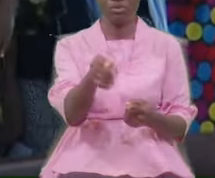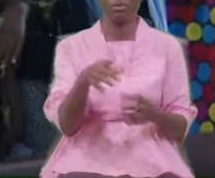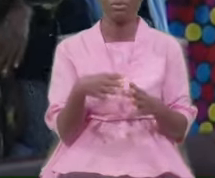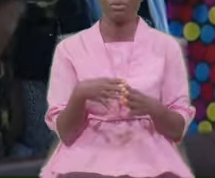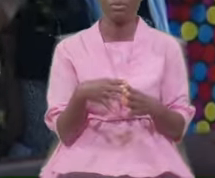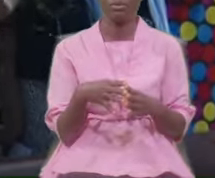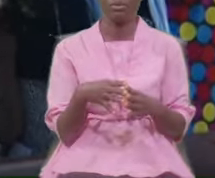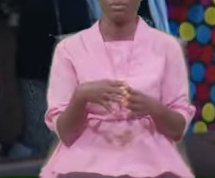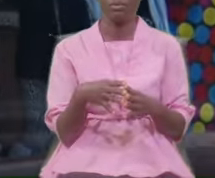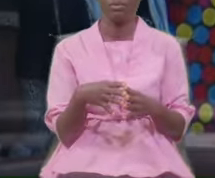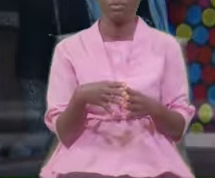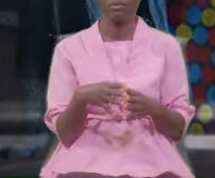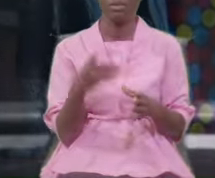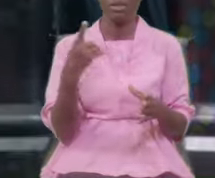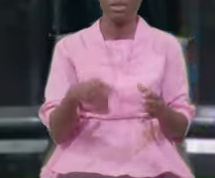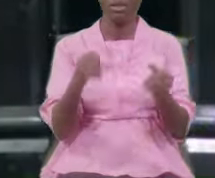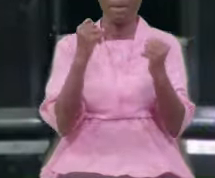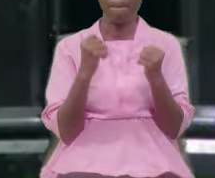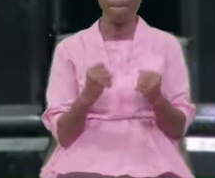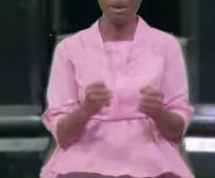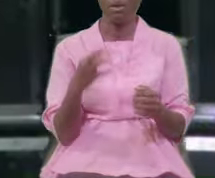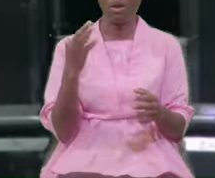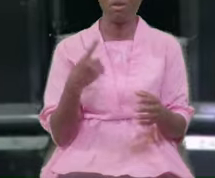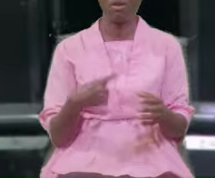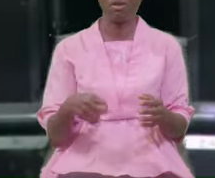way of the cross of calvary